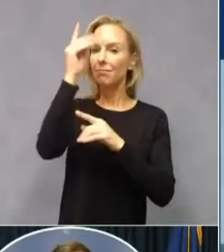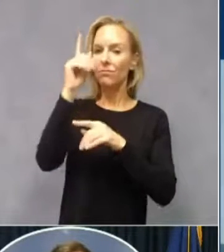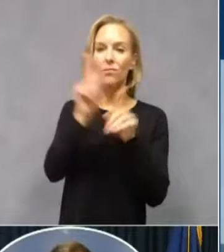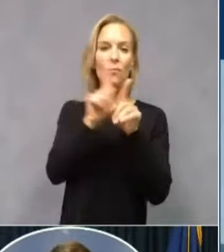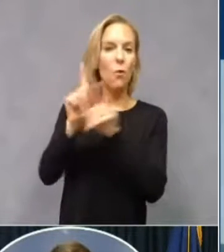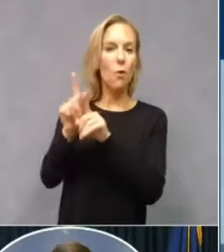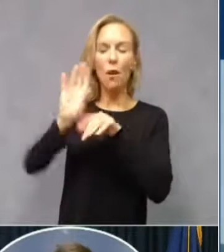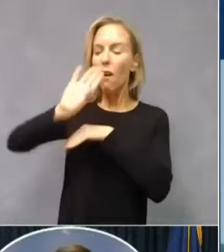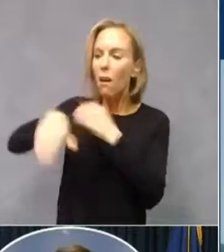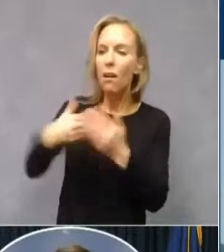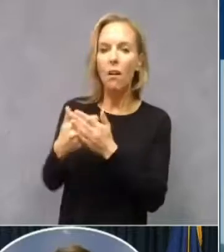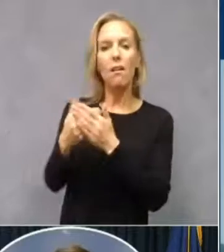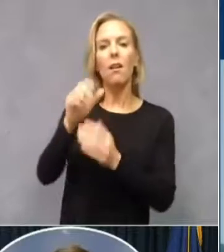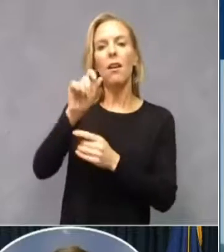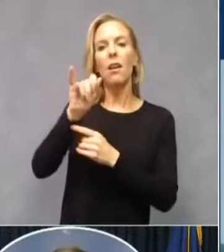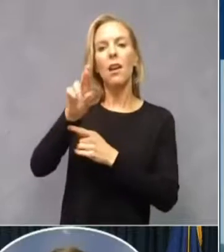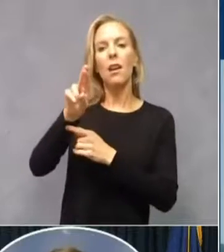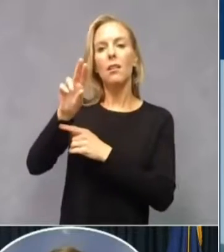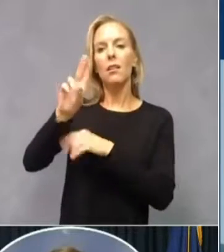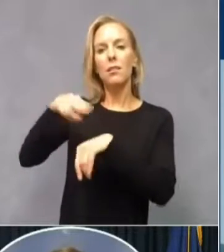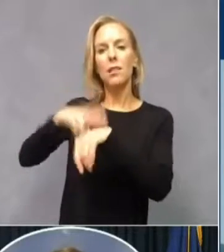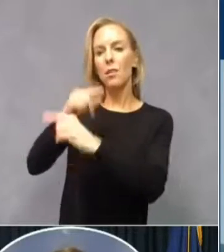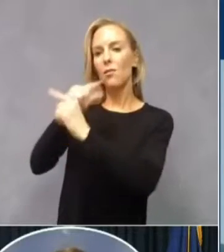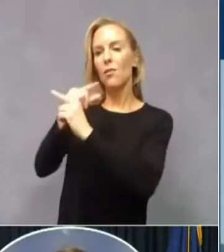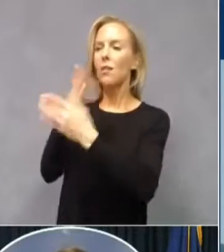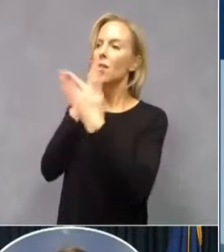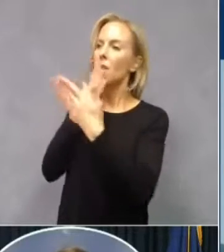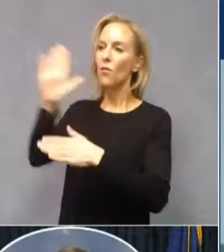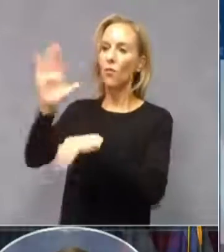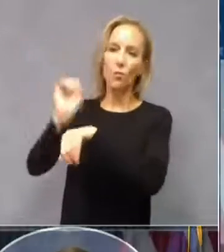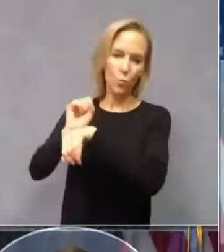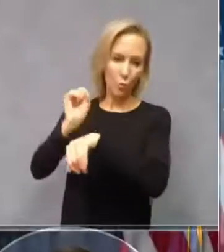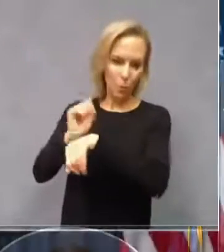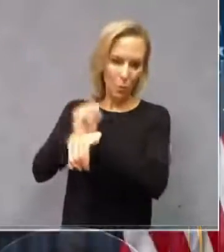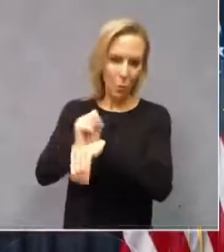congratulations and thank you for your work.